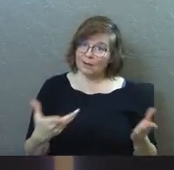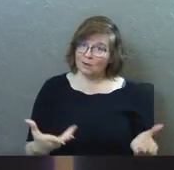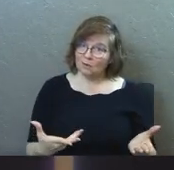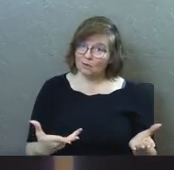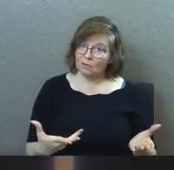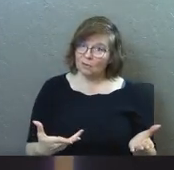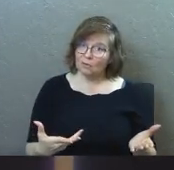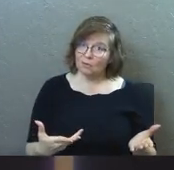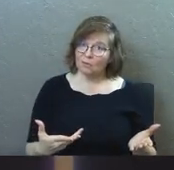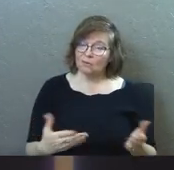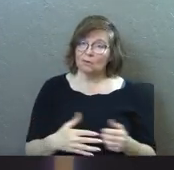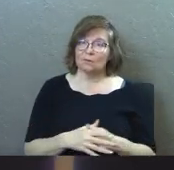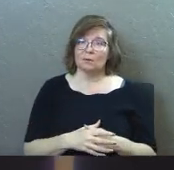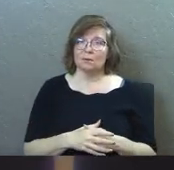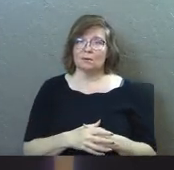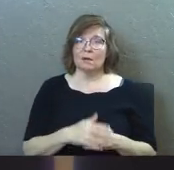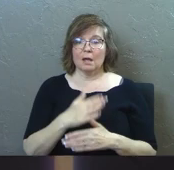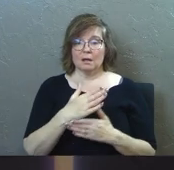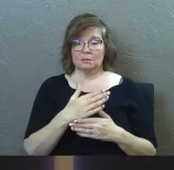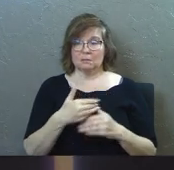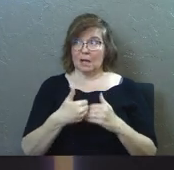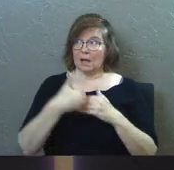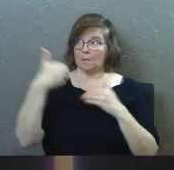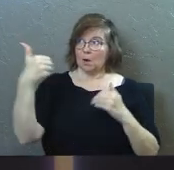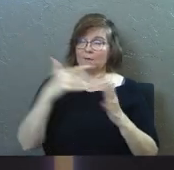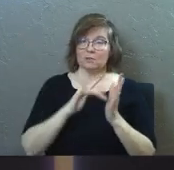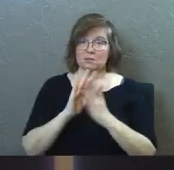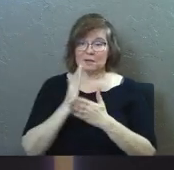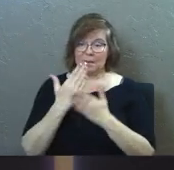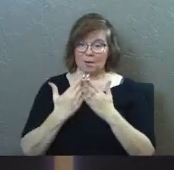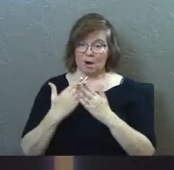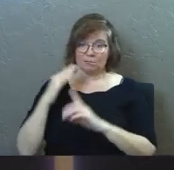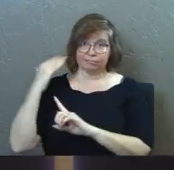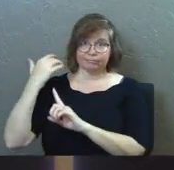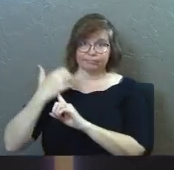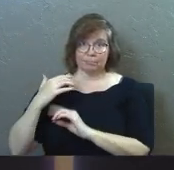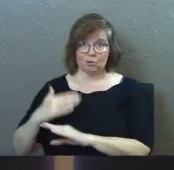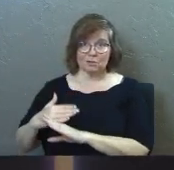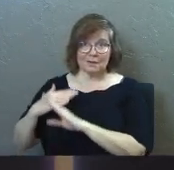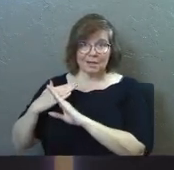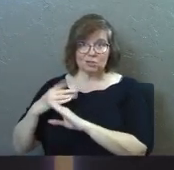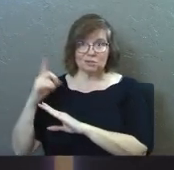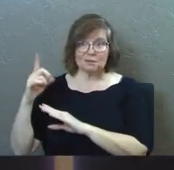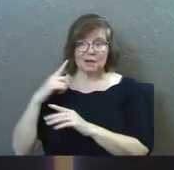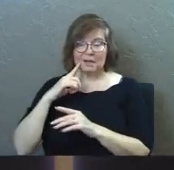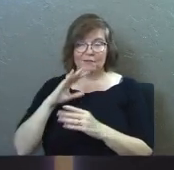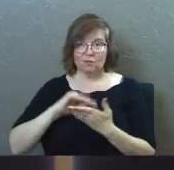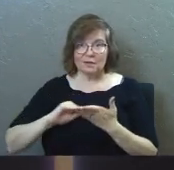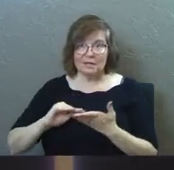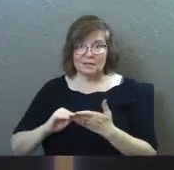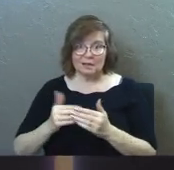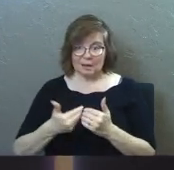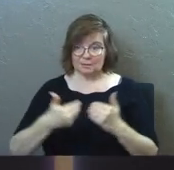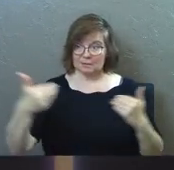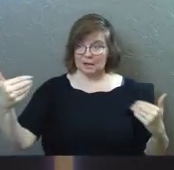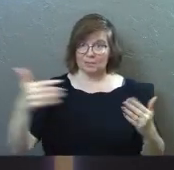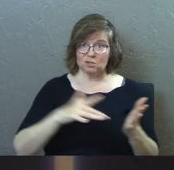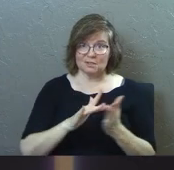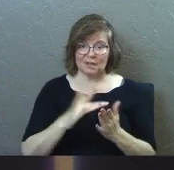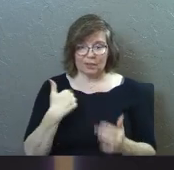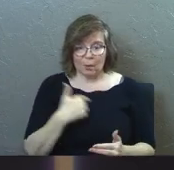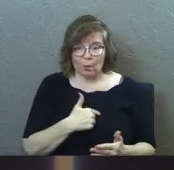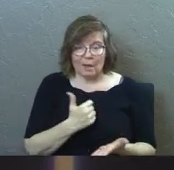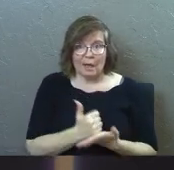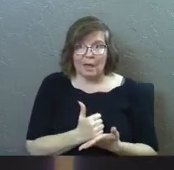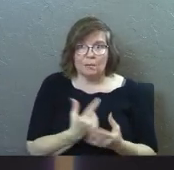here? That apart from Jesus, apart from his protection, apart from his way, apart from his forgiveness, apart from Jesus, we